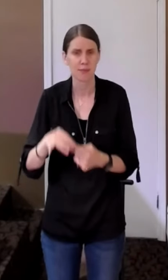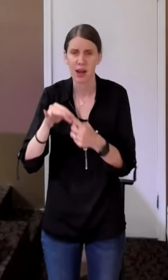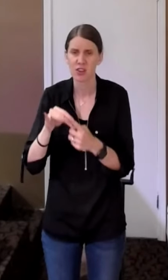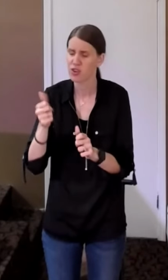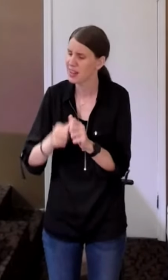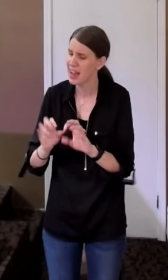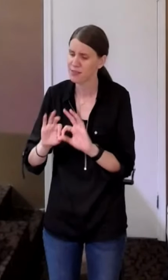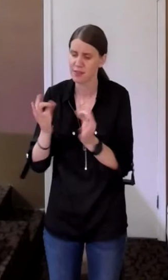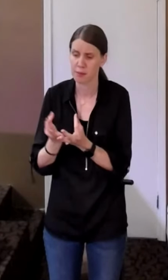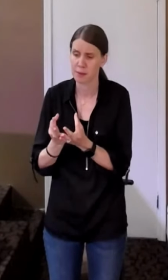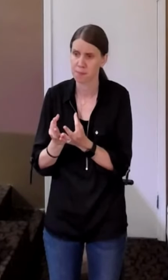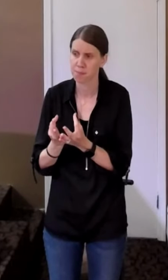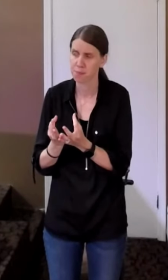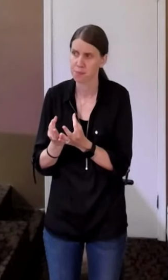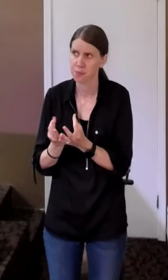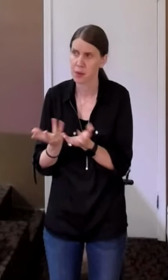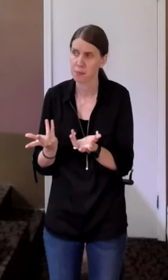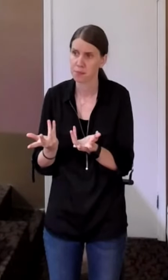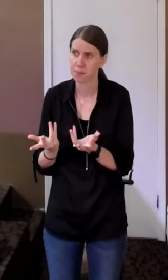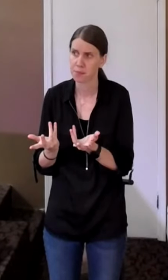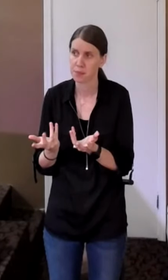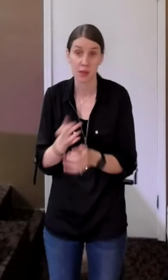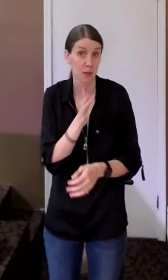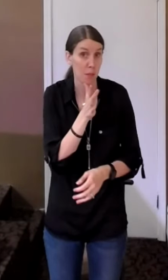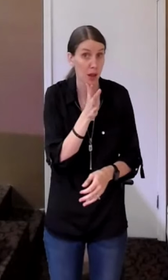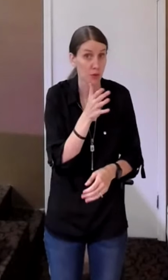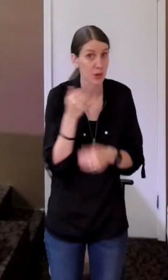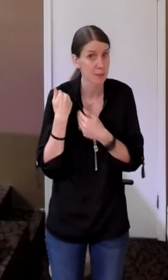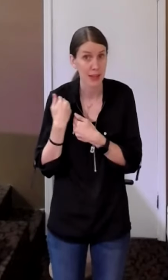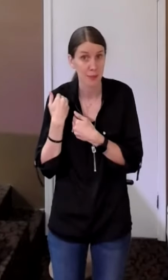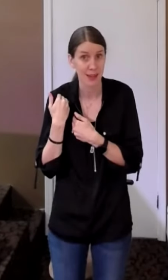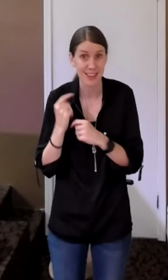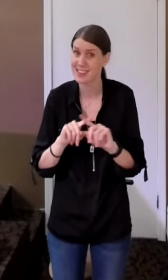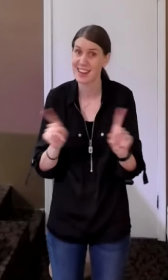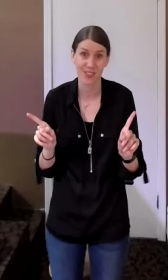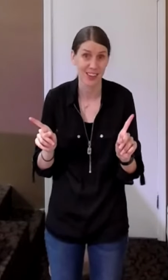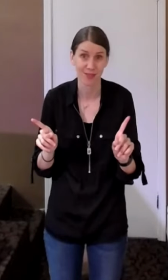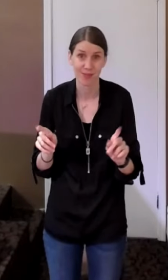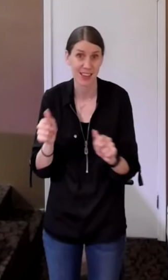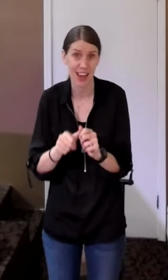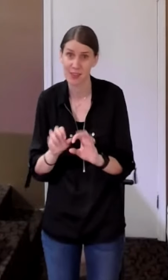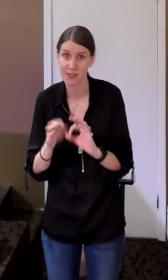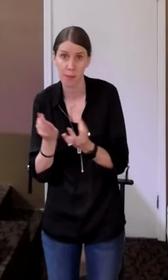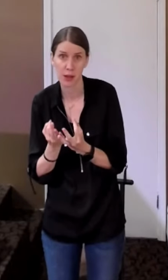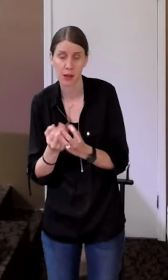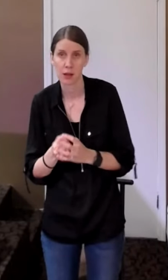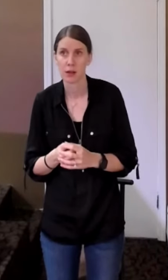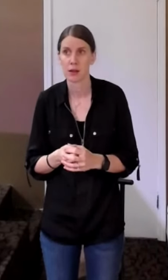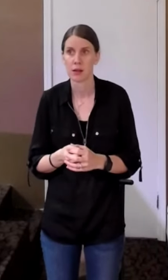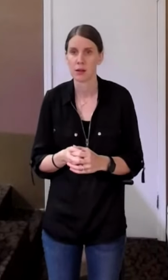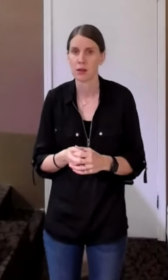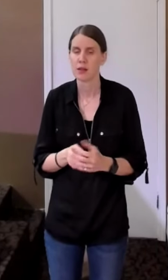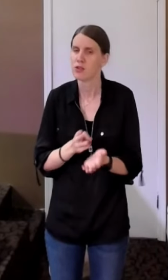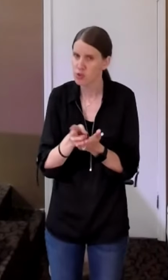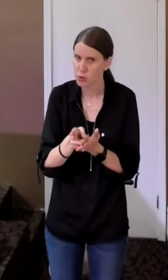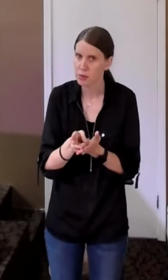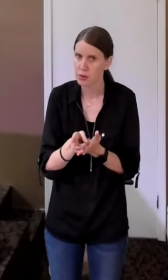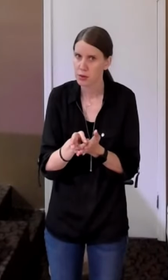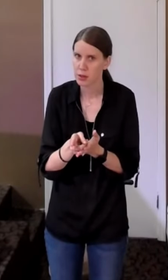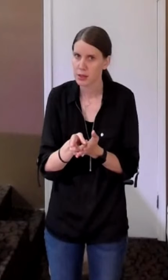family. And what is up to the mother, it's different in every family. But the truth is,